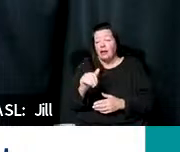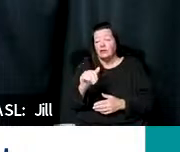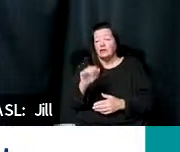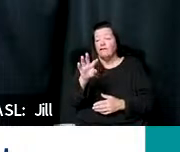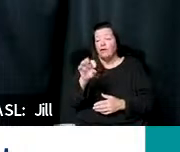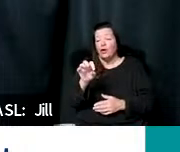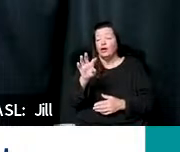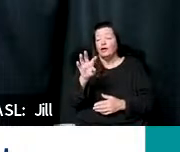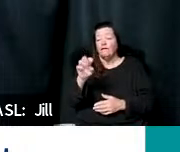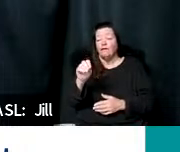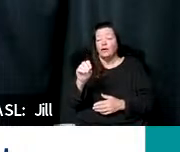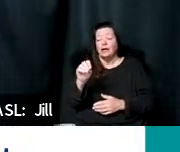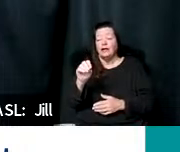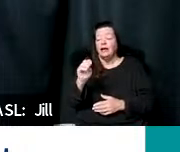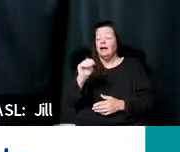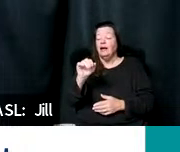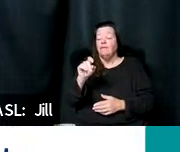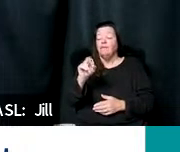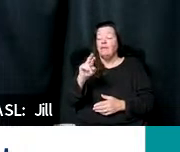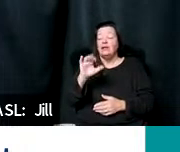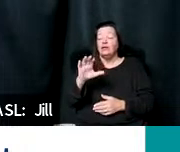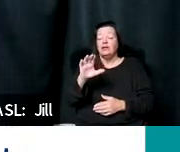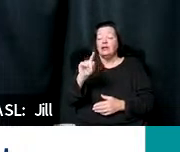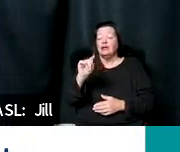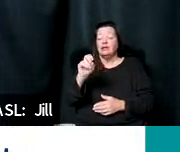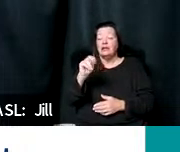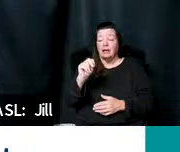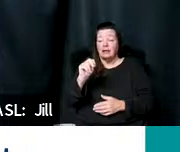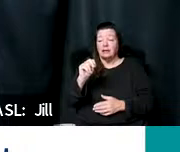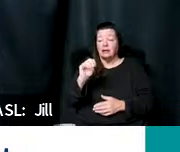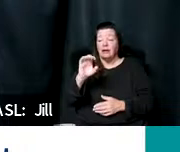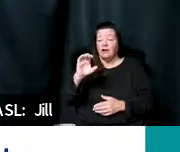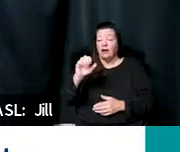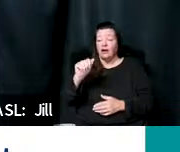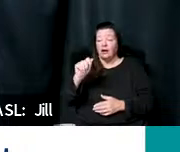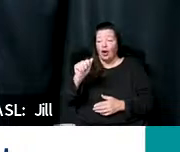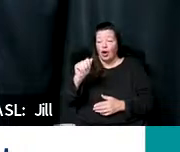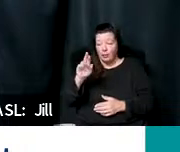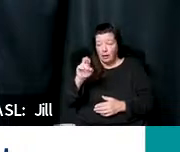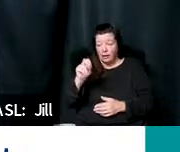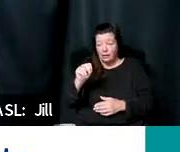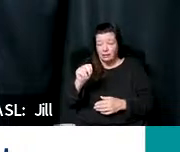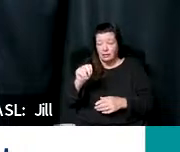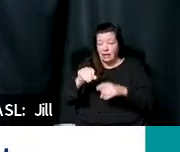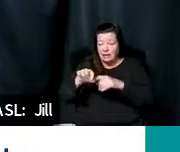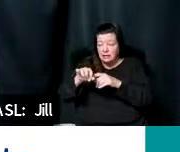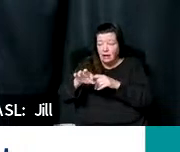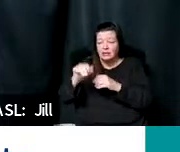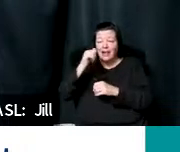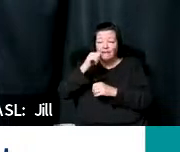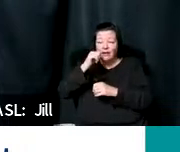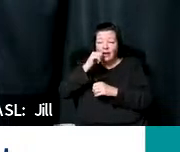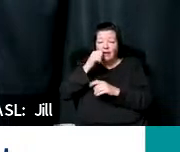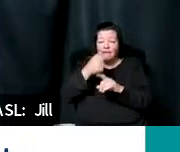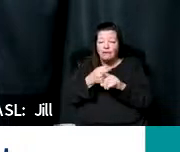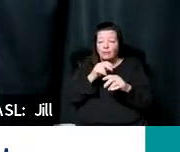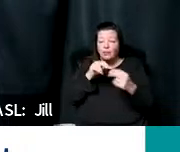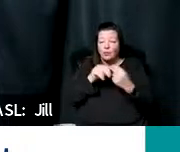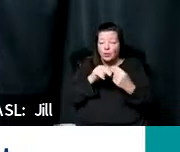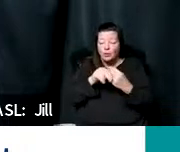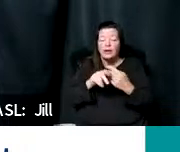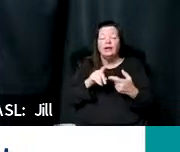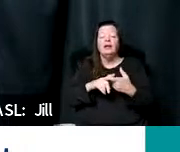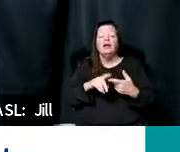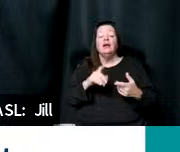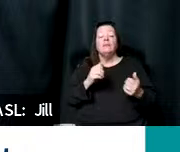11,440 metric tons of carbon dioxide exhaust that are produced per day from roadway operations. And with a modified